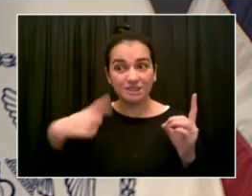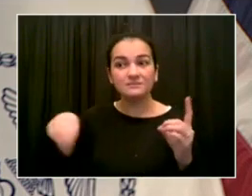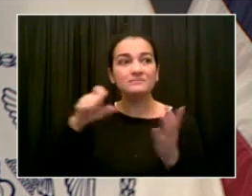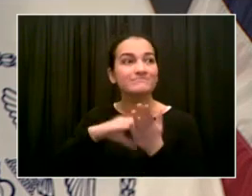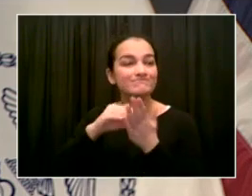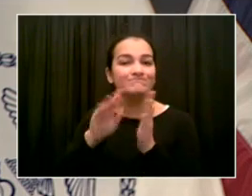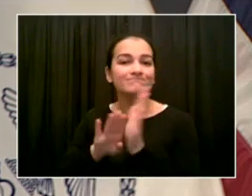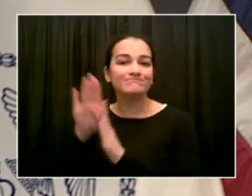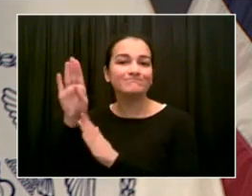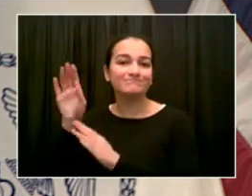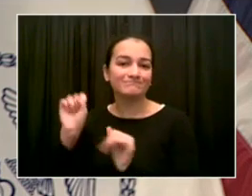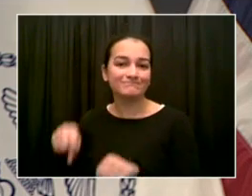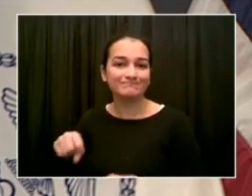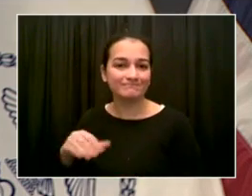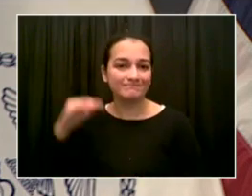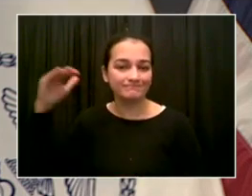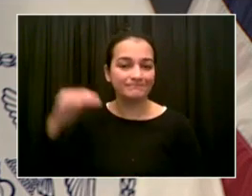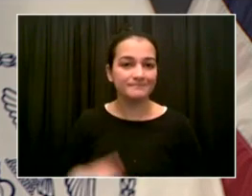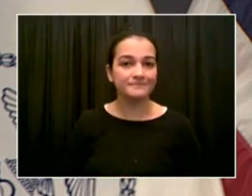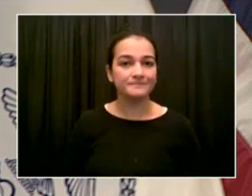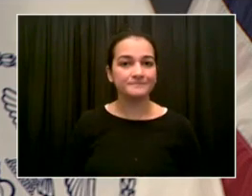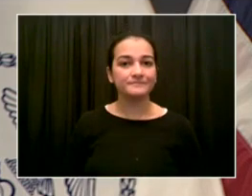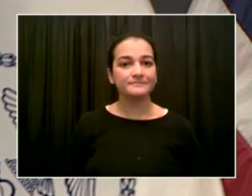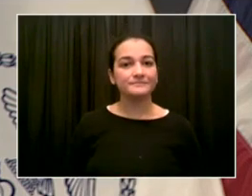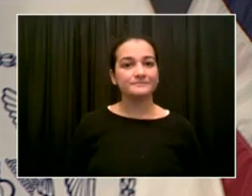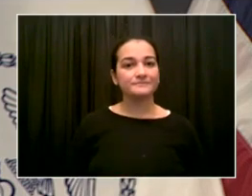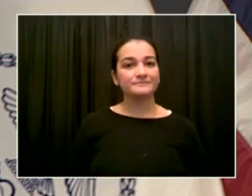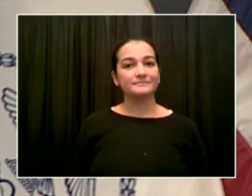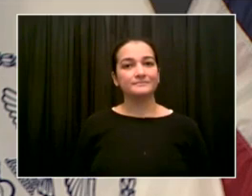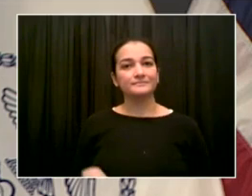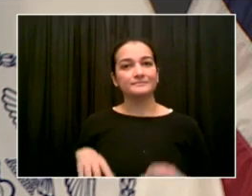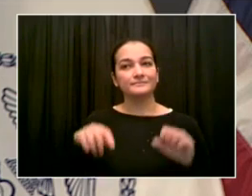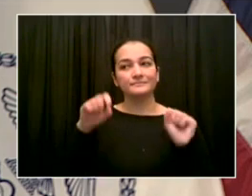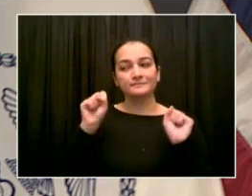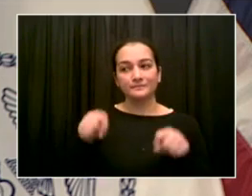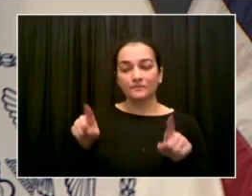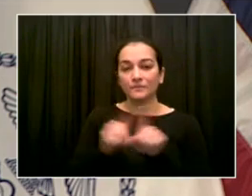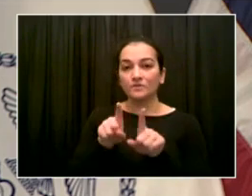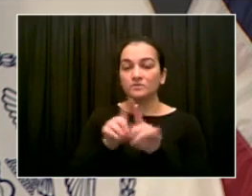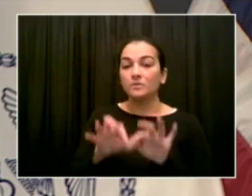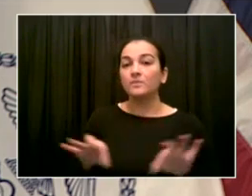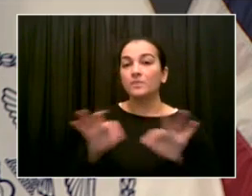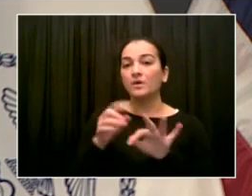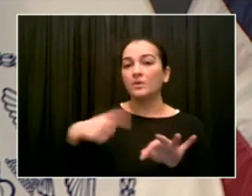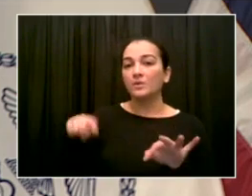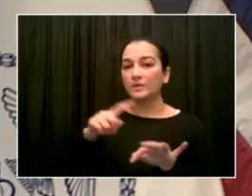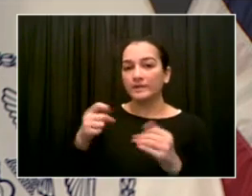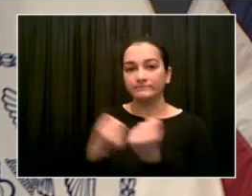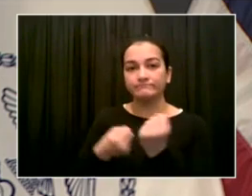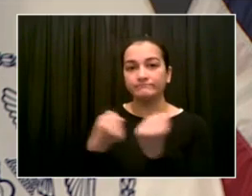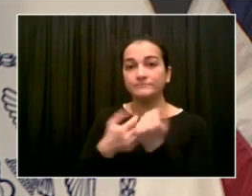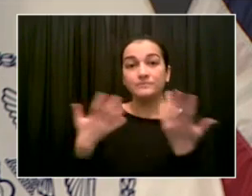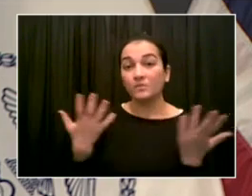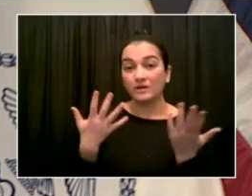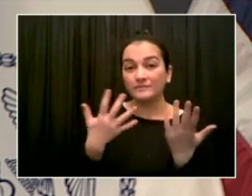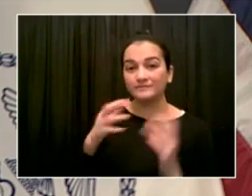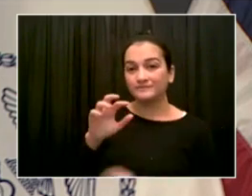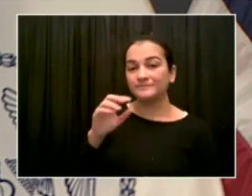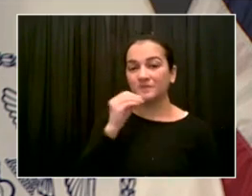housing. The massive investment is the biggest affordable housing initiative in the history of the city. It's going to